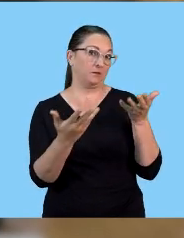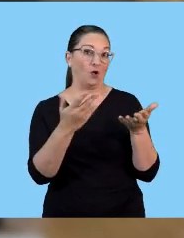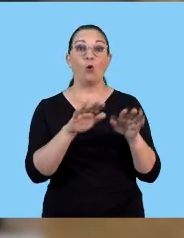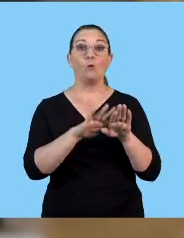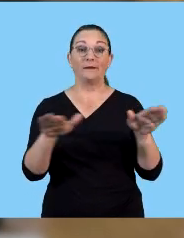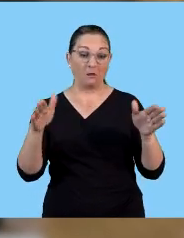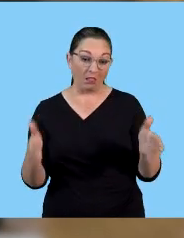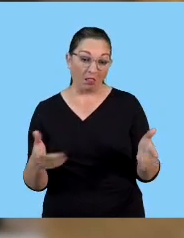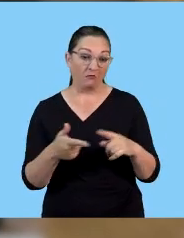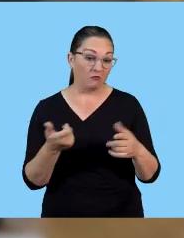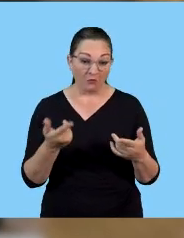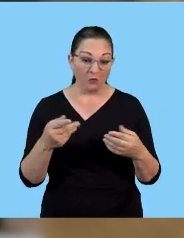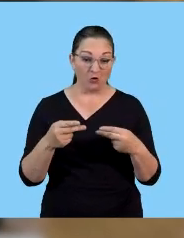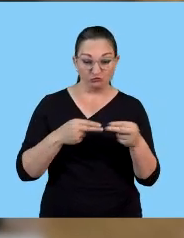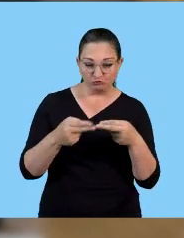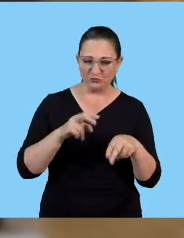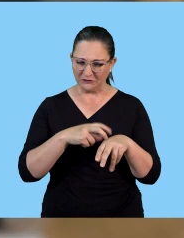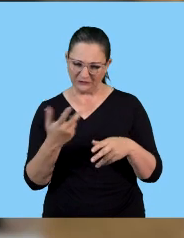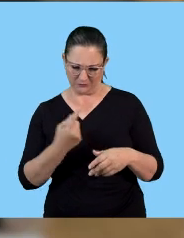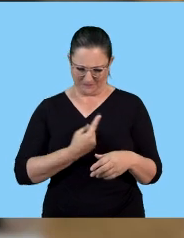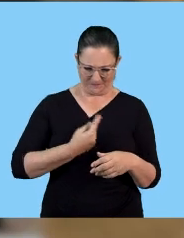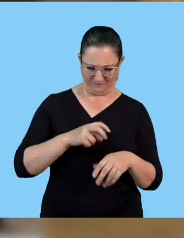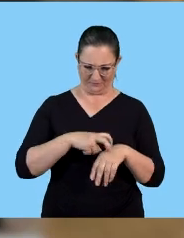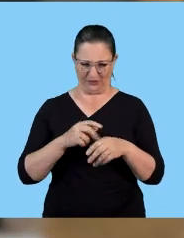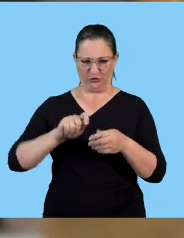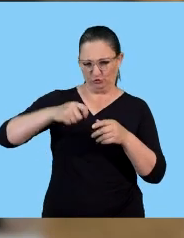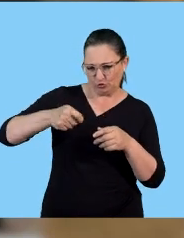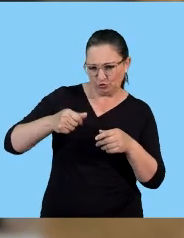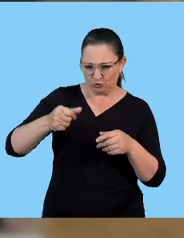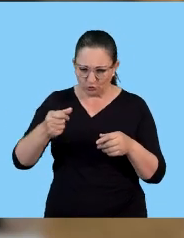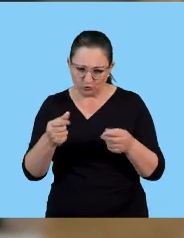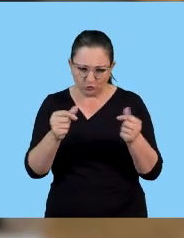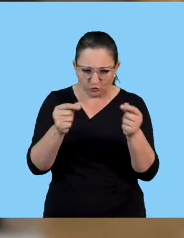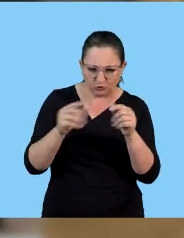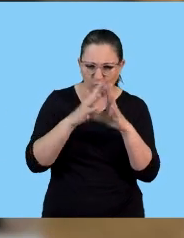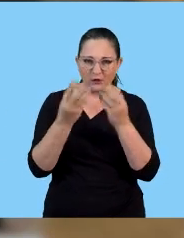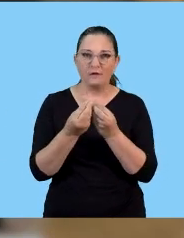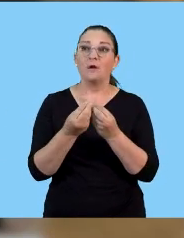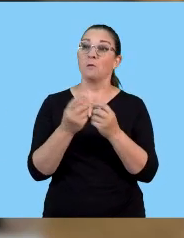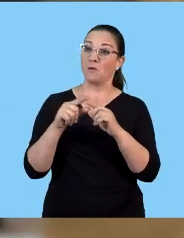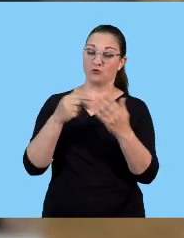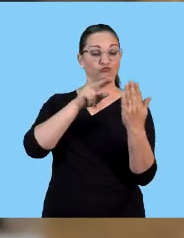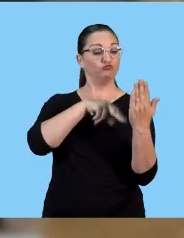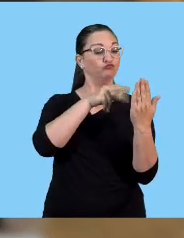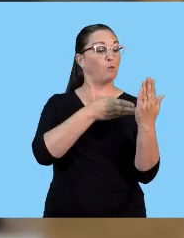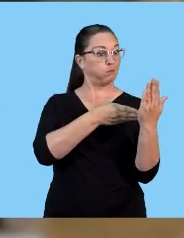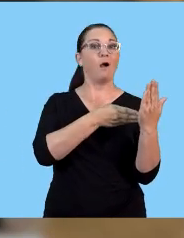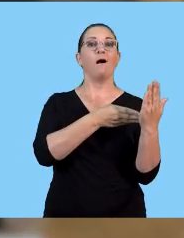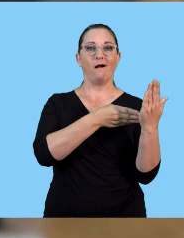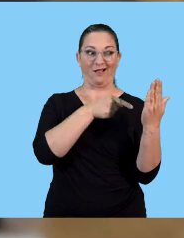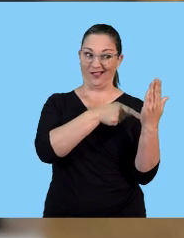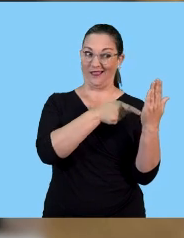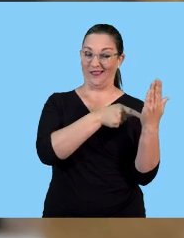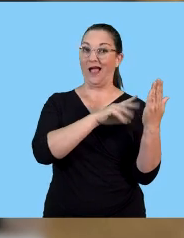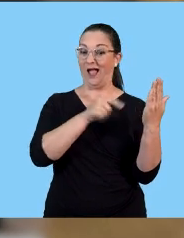a shop, and you need to assemble it yourself with all of the screws and all of those stuff that go together in pieces. Comes with instructions. That's how the